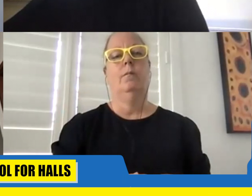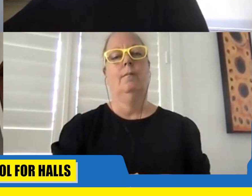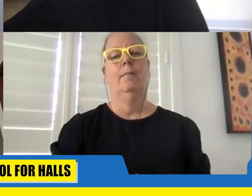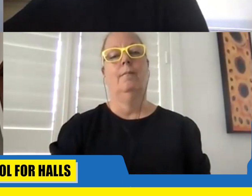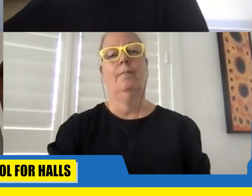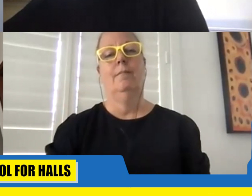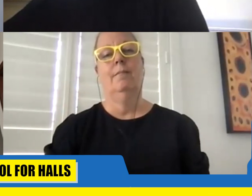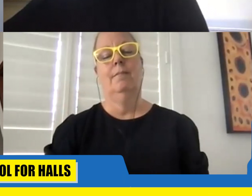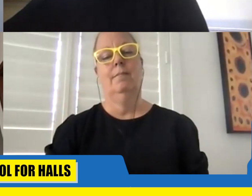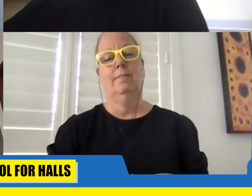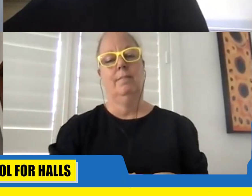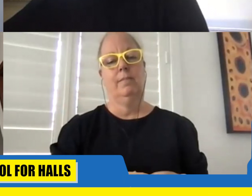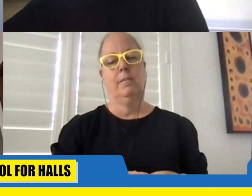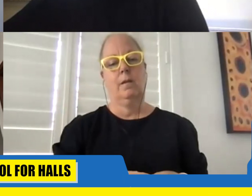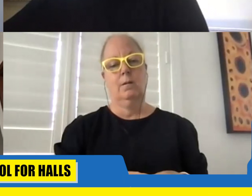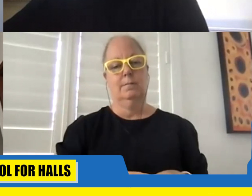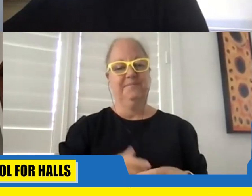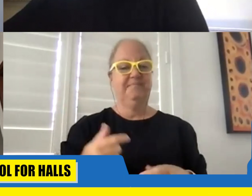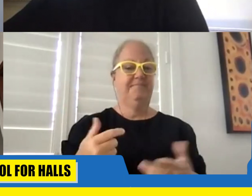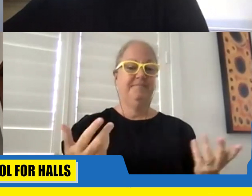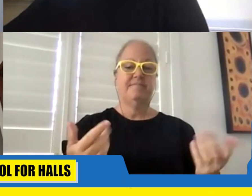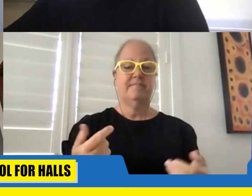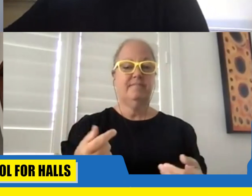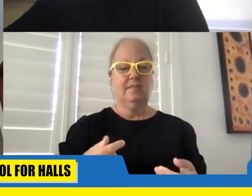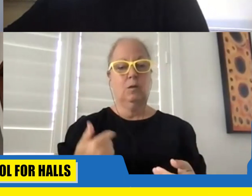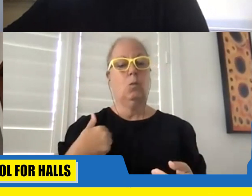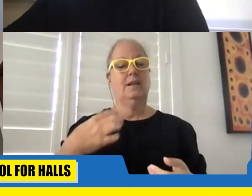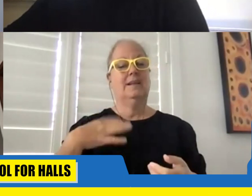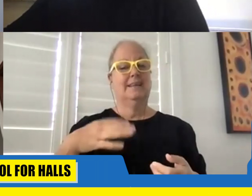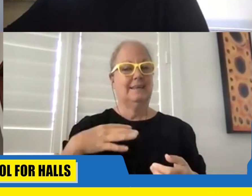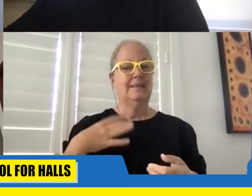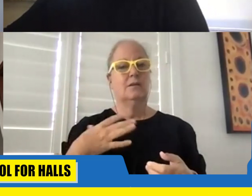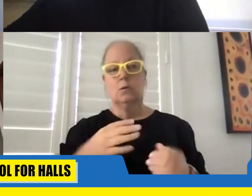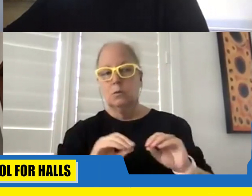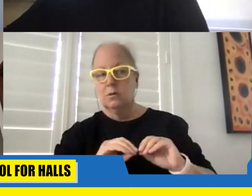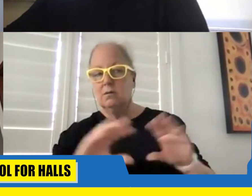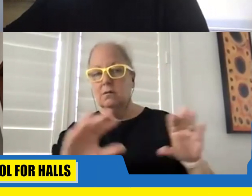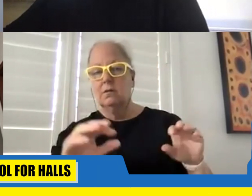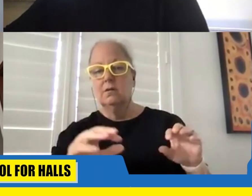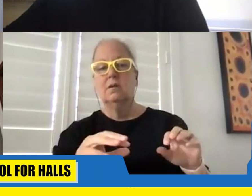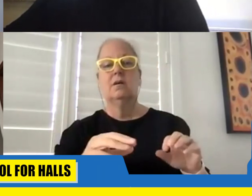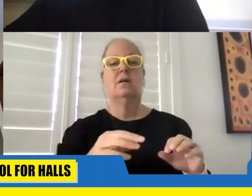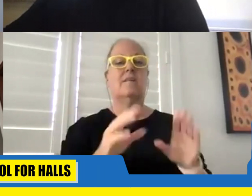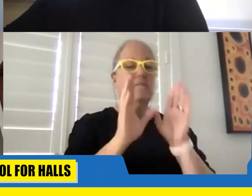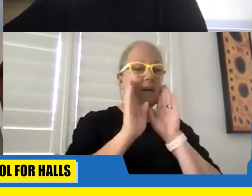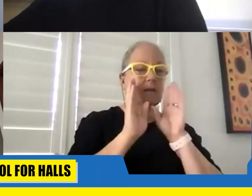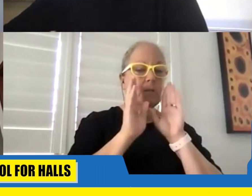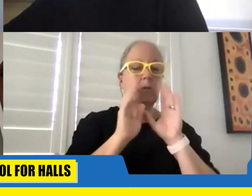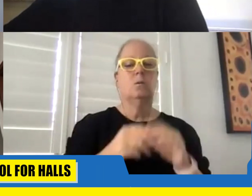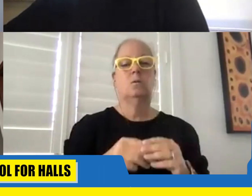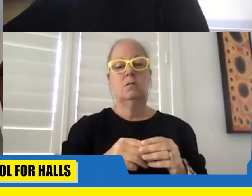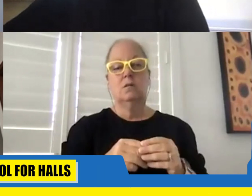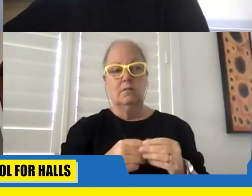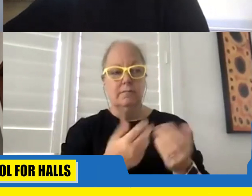Well, as you, we have to get it out there on. We try and get feedback through Facebook, get people to say what